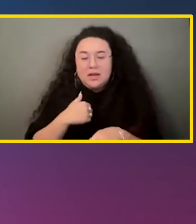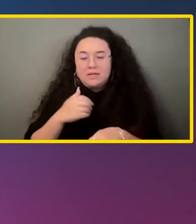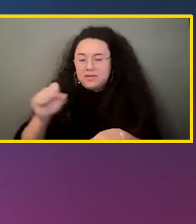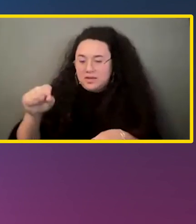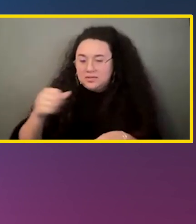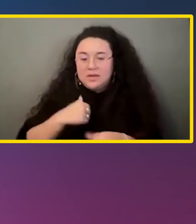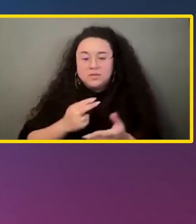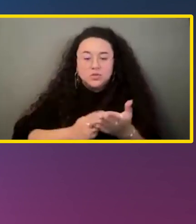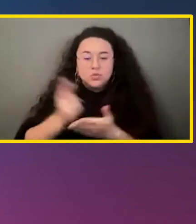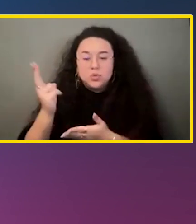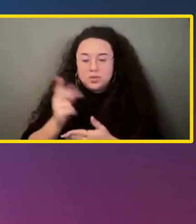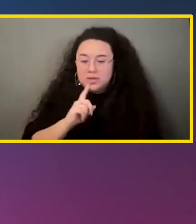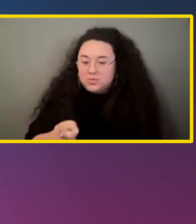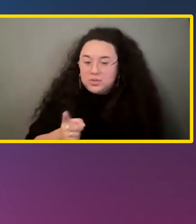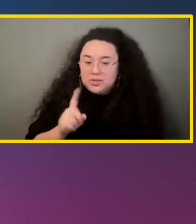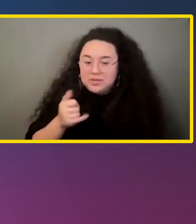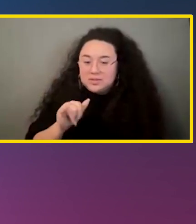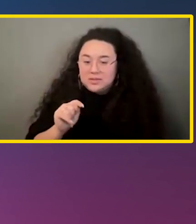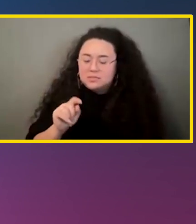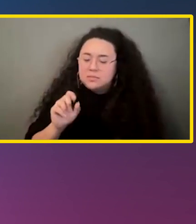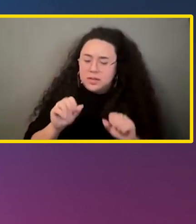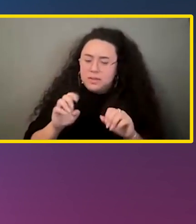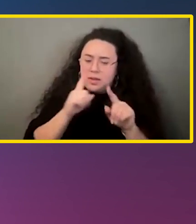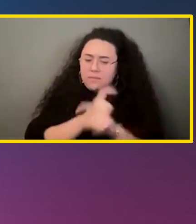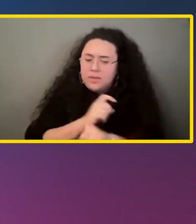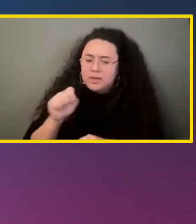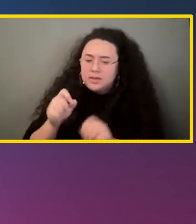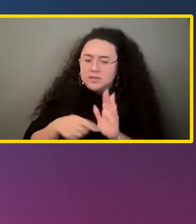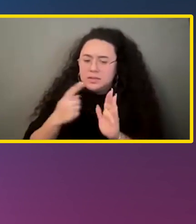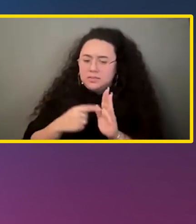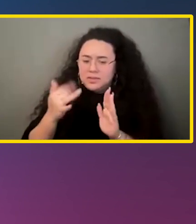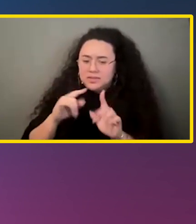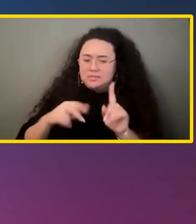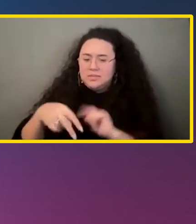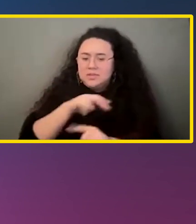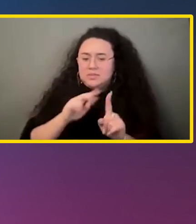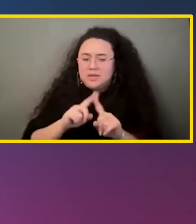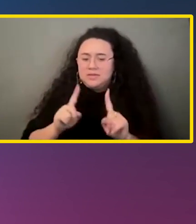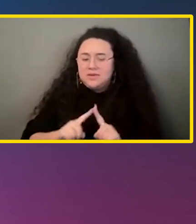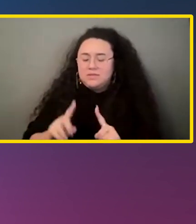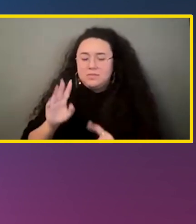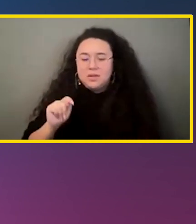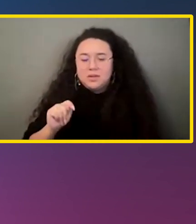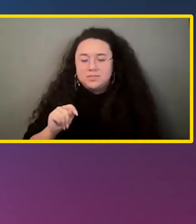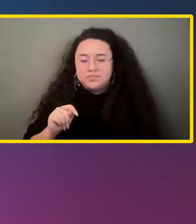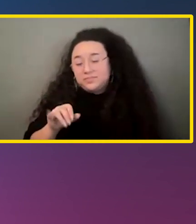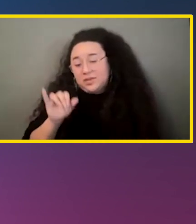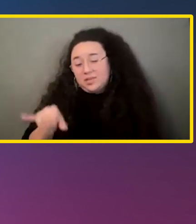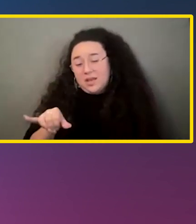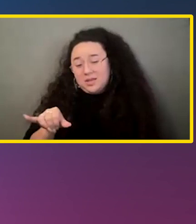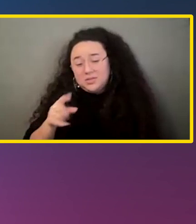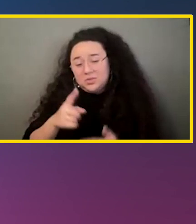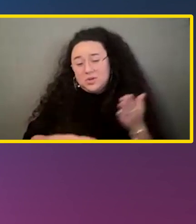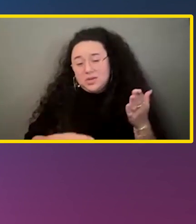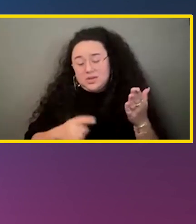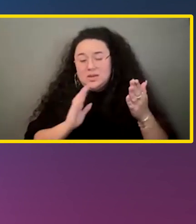yes, there is truth that exists. It can be complicated sometimes because of the different perspectives, but yeah, that's what,